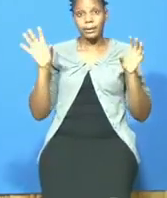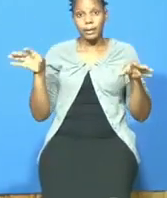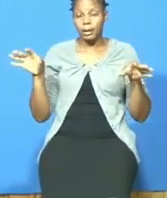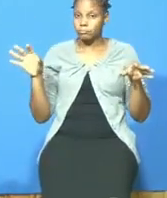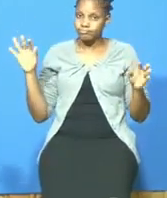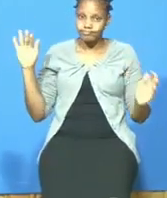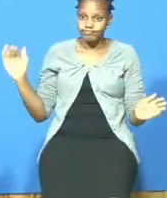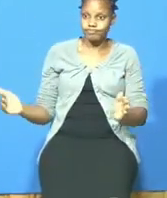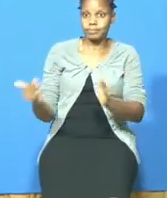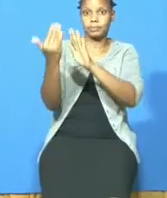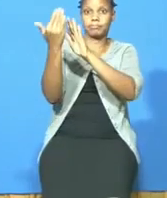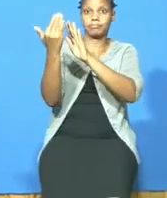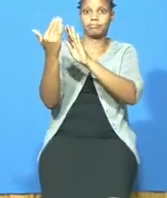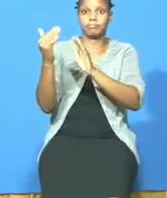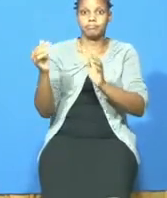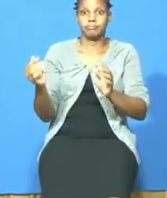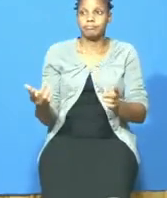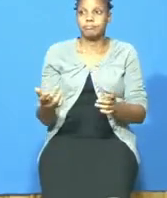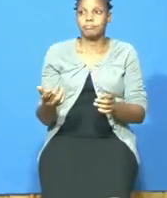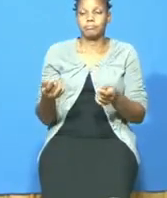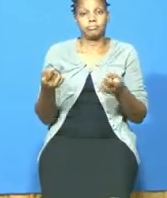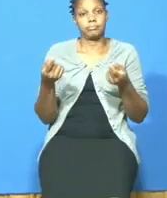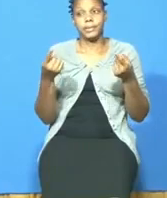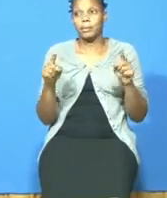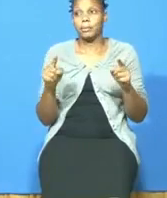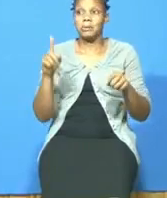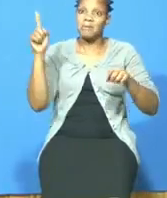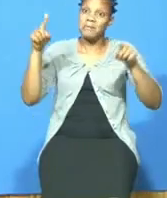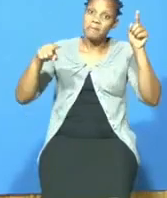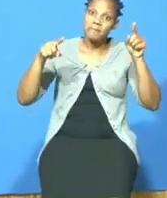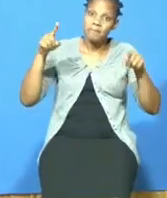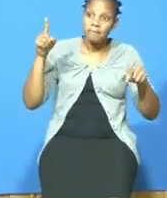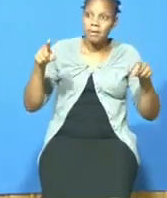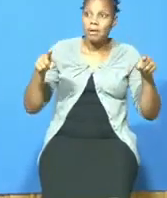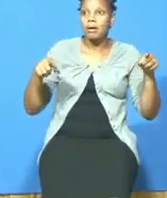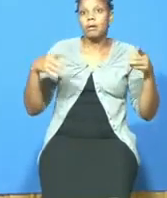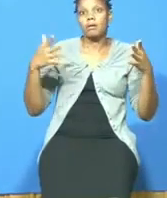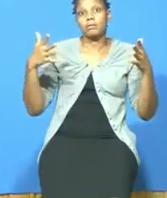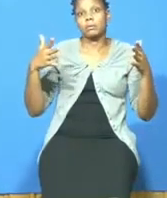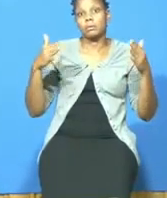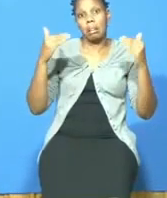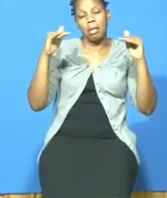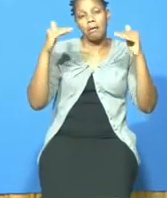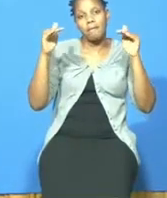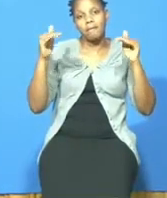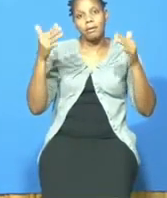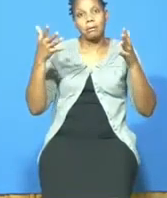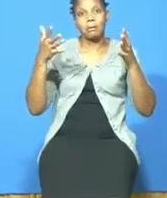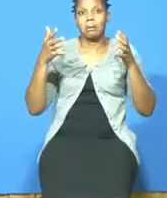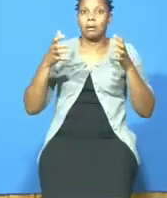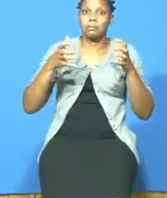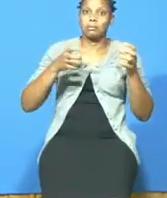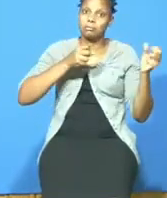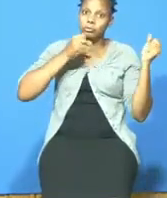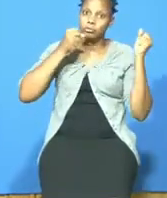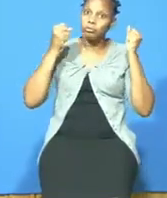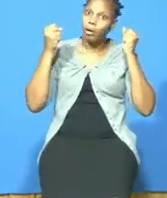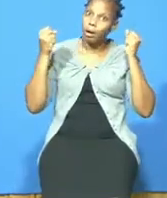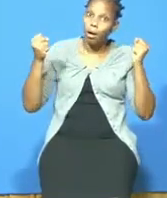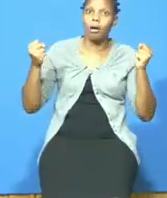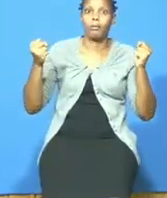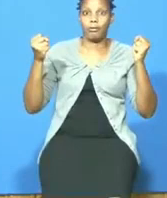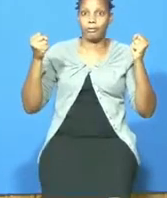appear or occur on various ranges and scales and range